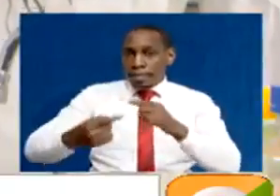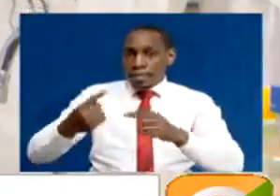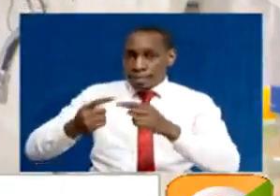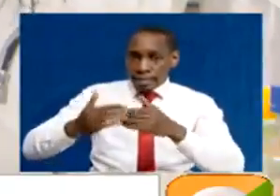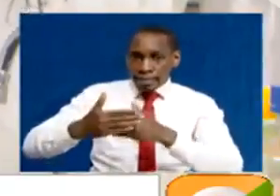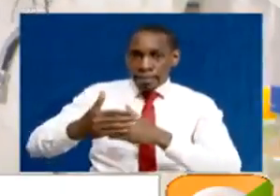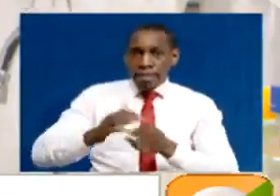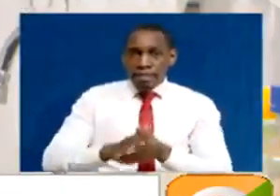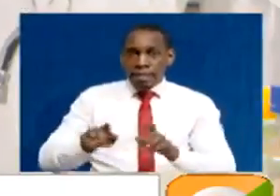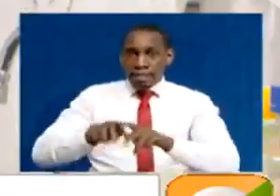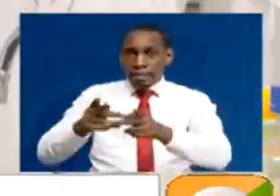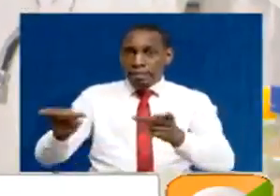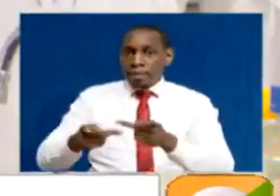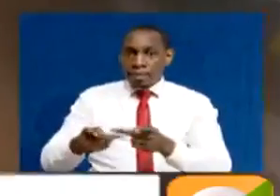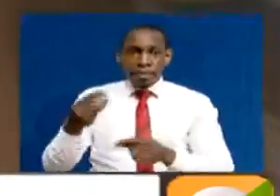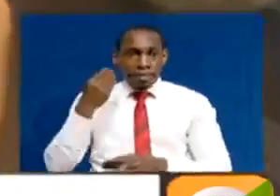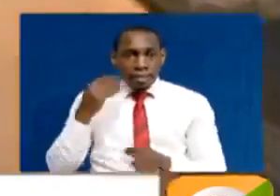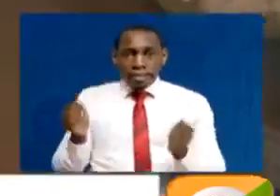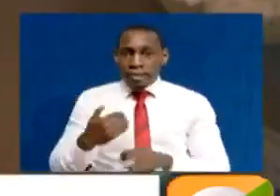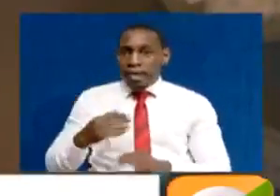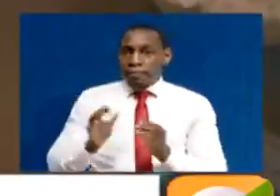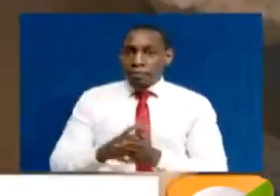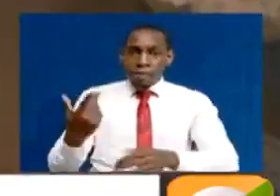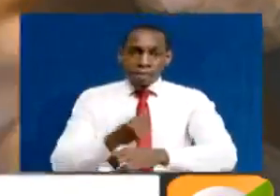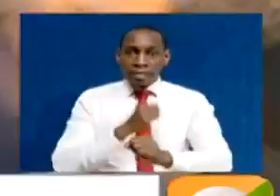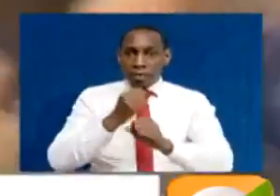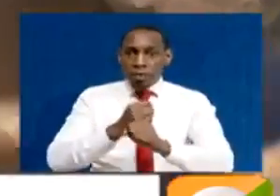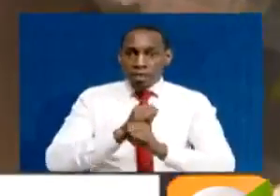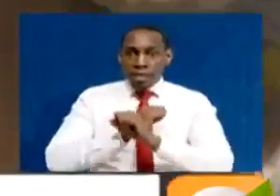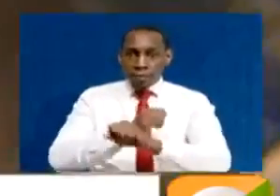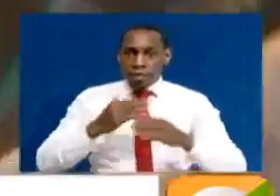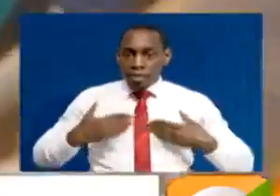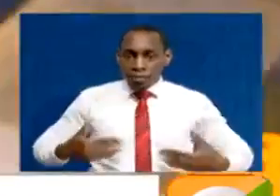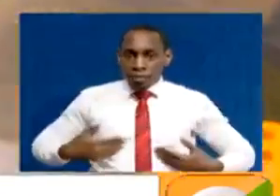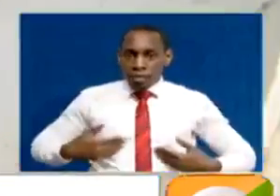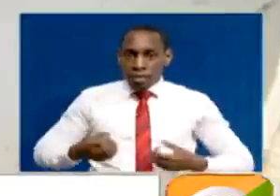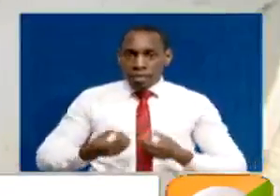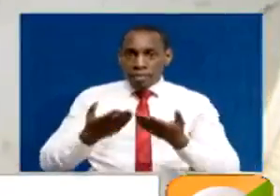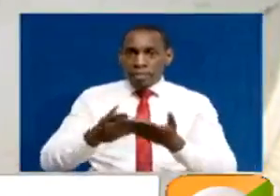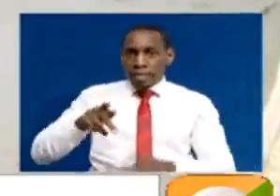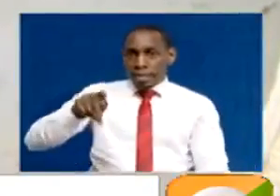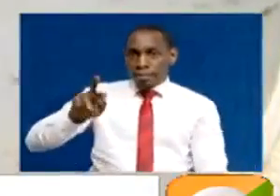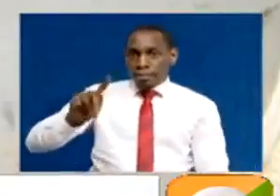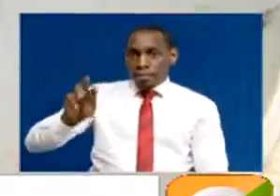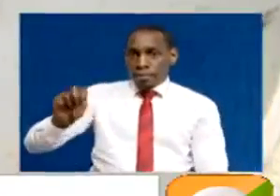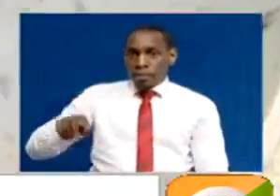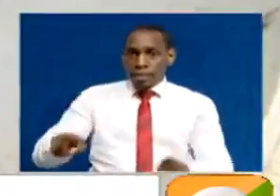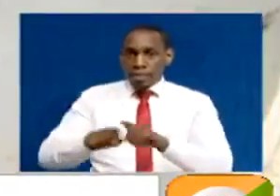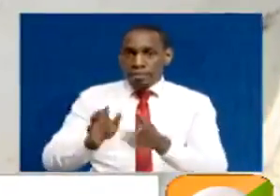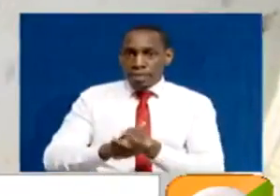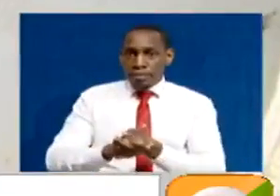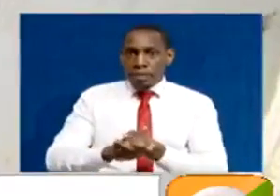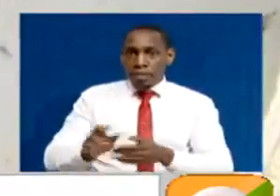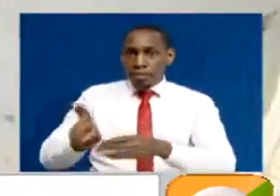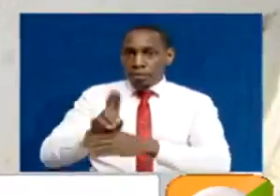years, make those places malaria free. Chanjo hiyo inafanya kazi kwa kinga ya mwili kwa kutoa chembechembe za protini zinazofanana na